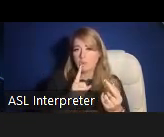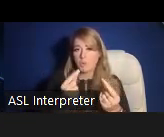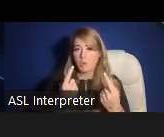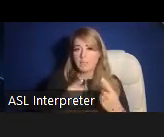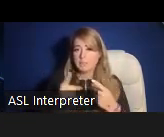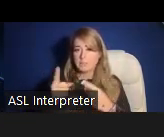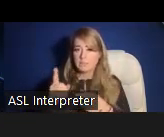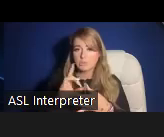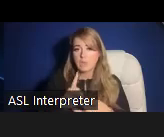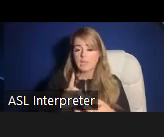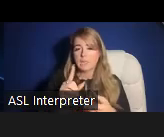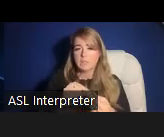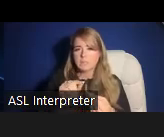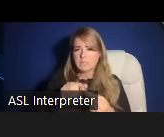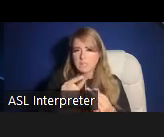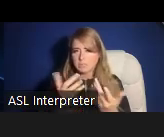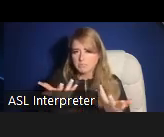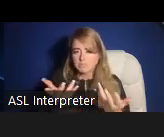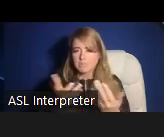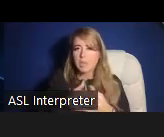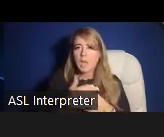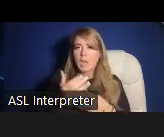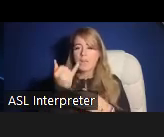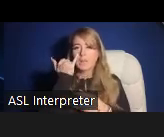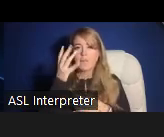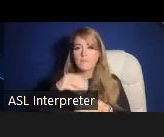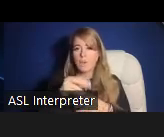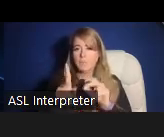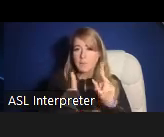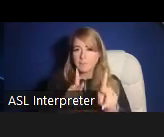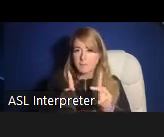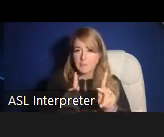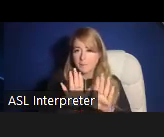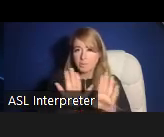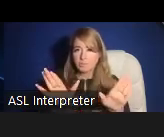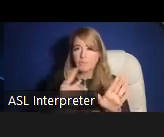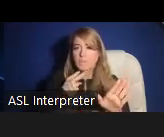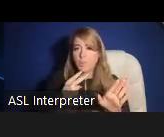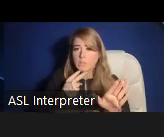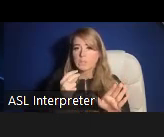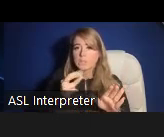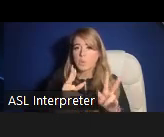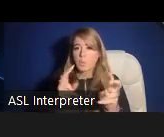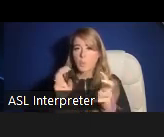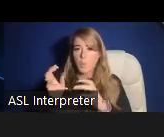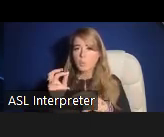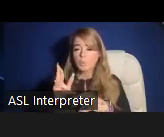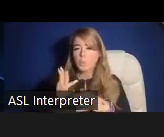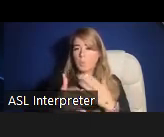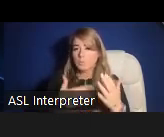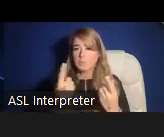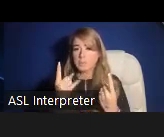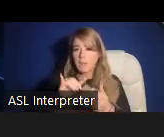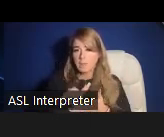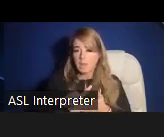are specifically about, if they involve people's voices or quotes or something like